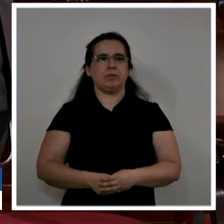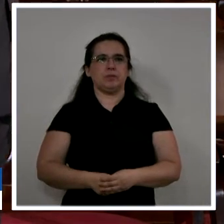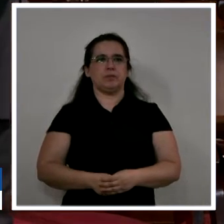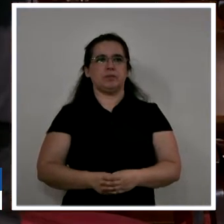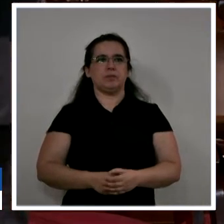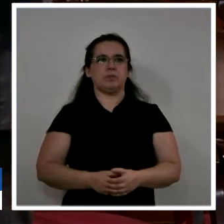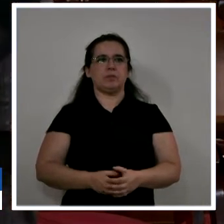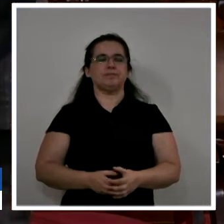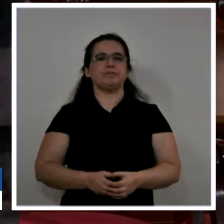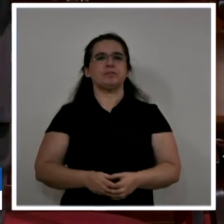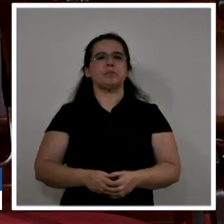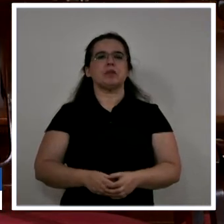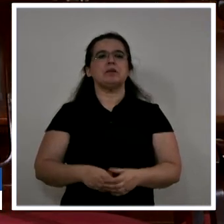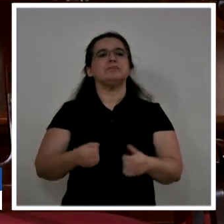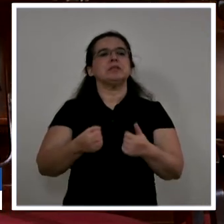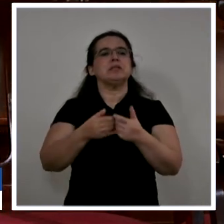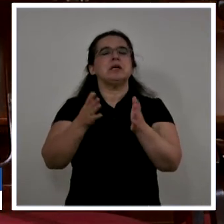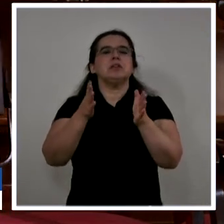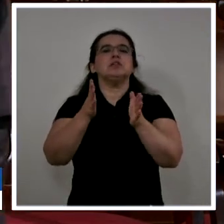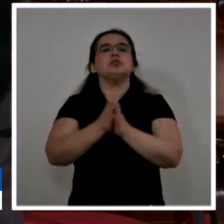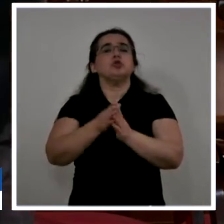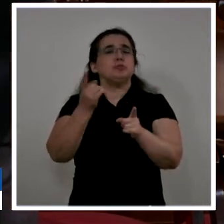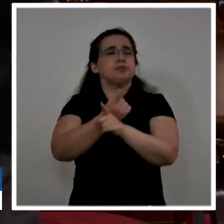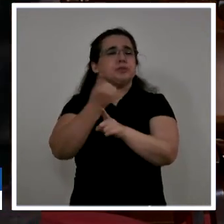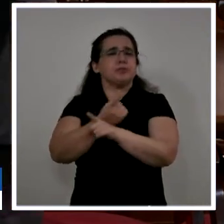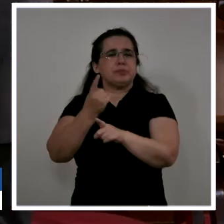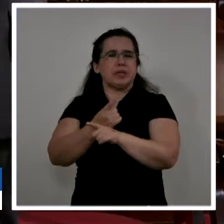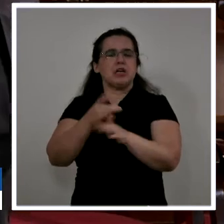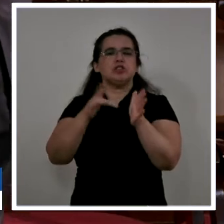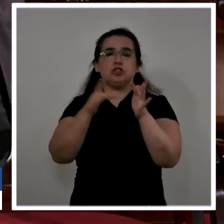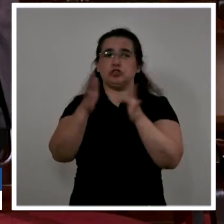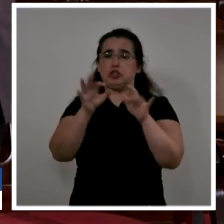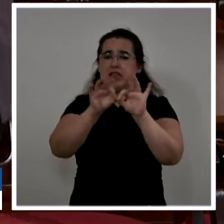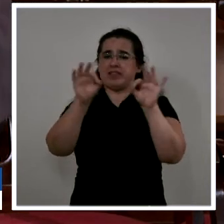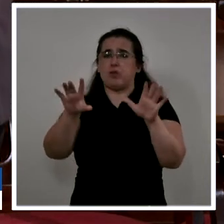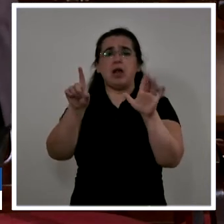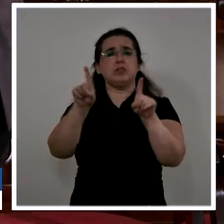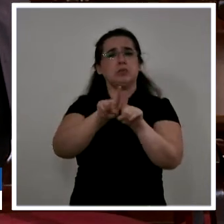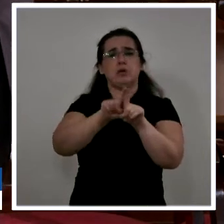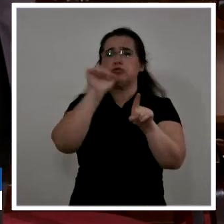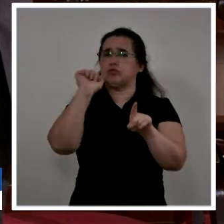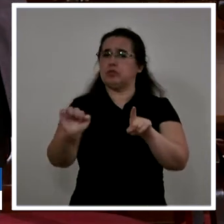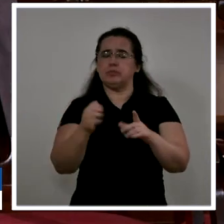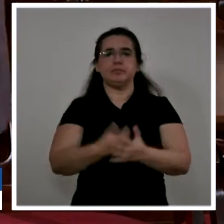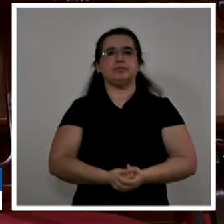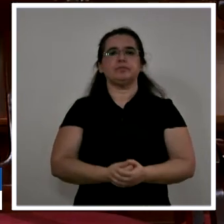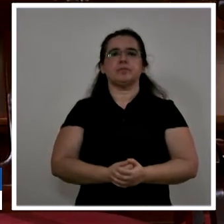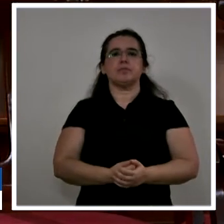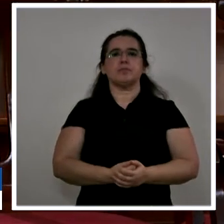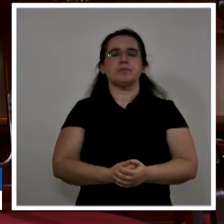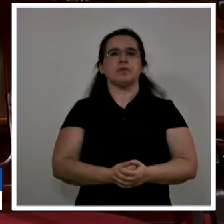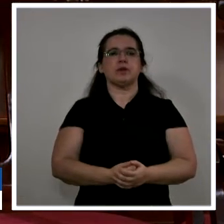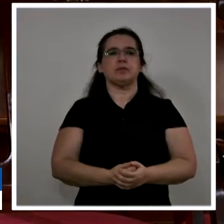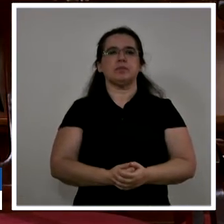his brethren. E em todas as coisas, ele foi como os seus irmãos. If we had to bear anything which Jesus